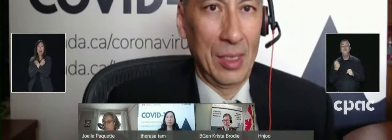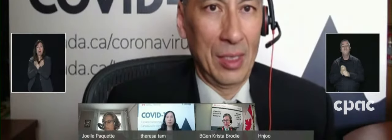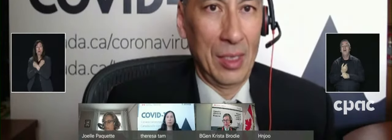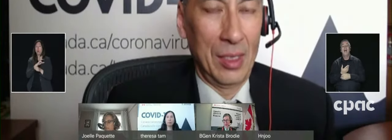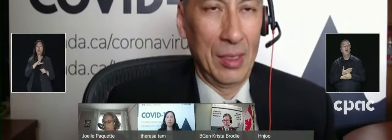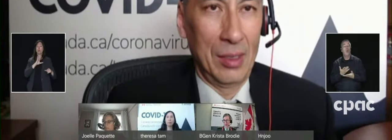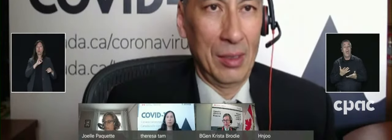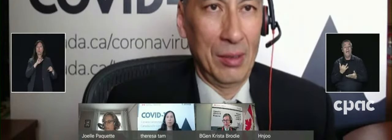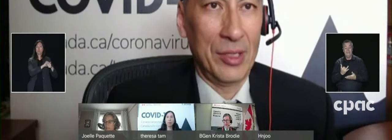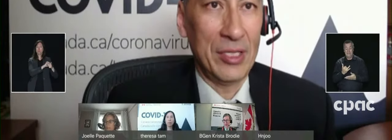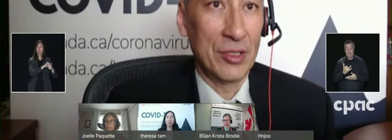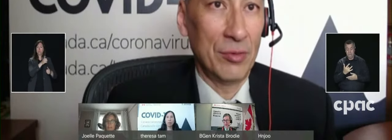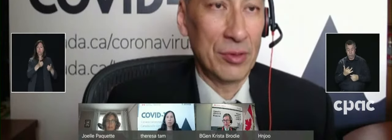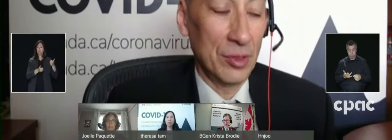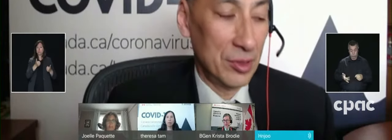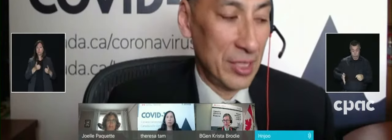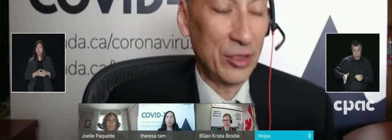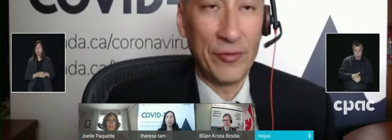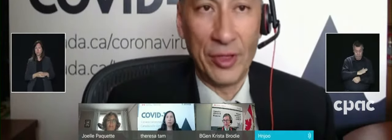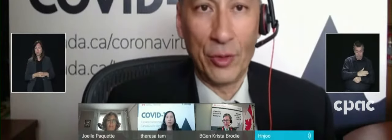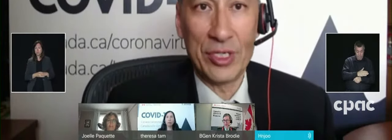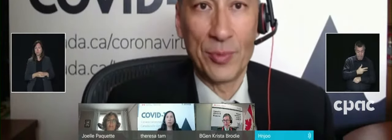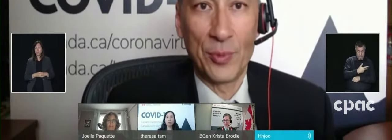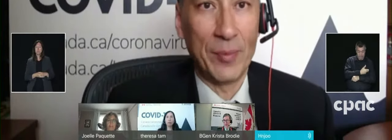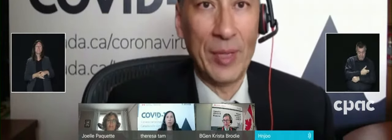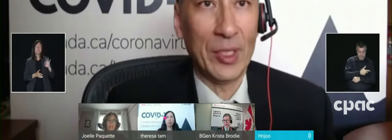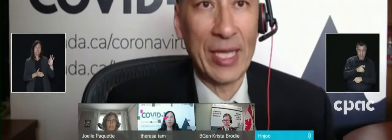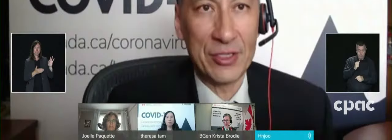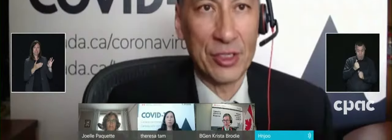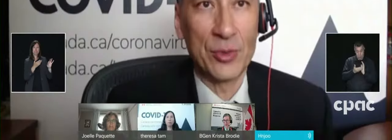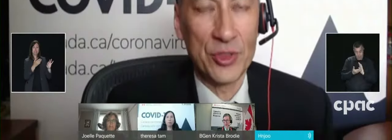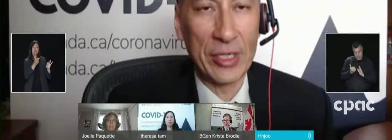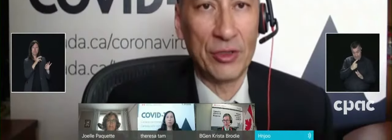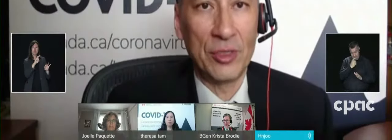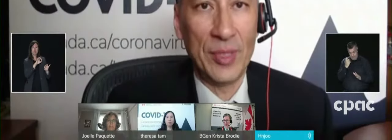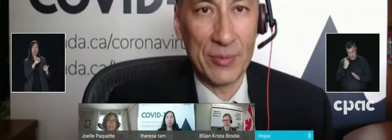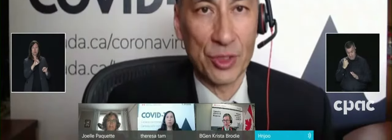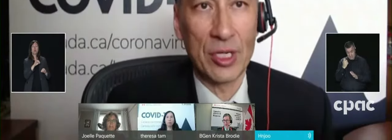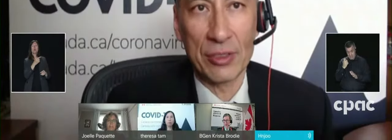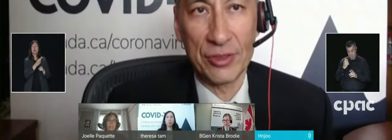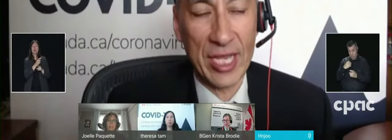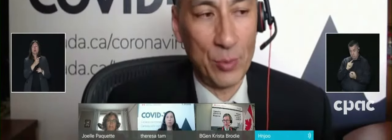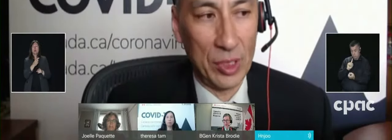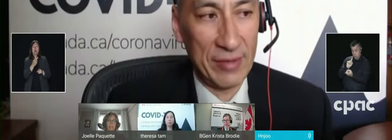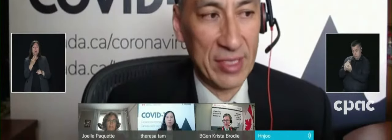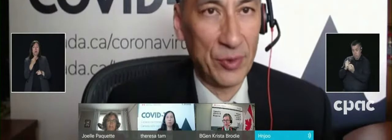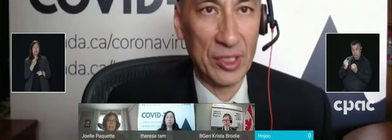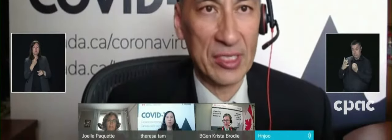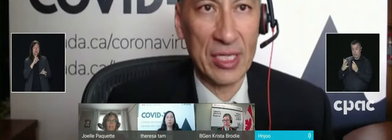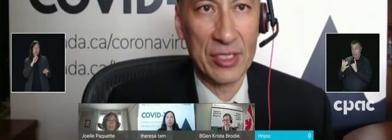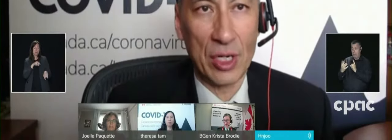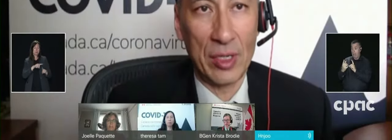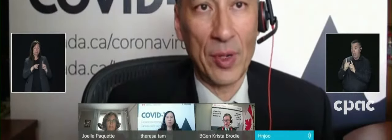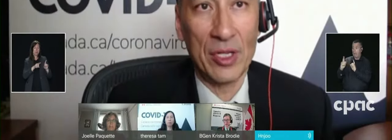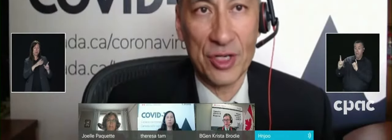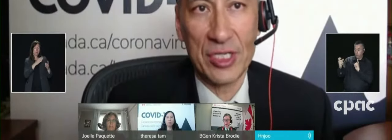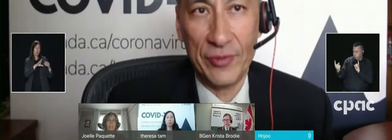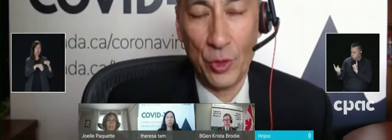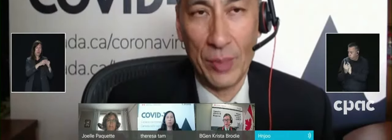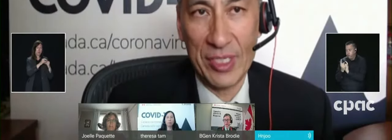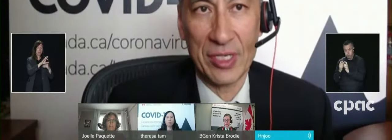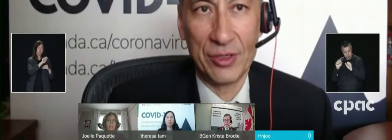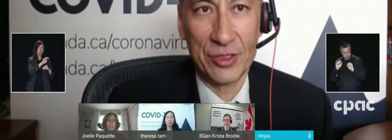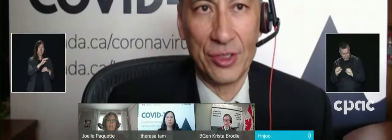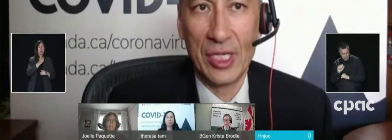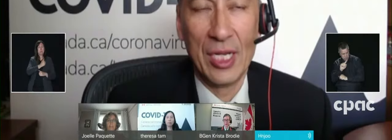bubble? Okay, so thank you for the question, Marika. Maybe I'll answer because it was directed to me. I'm sure Dr. Tam will have something to say. So I